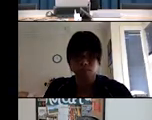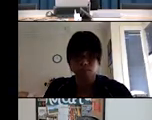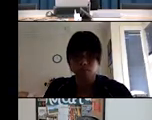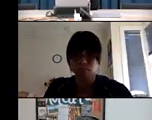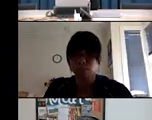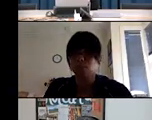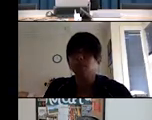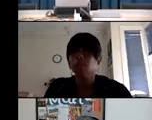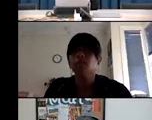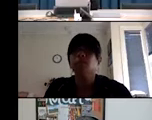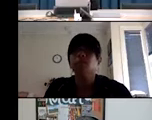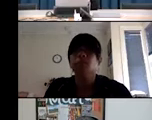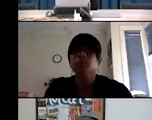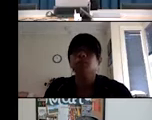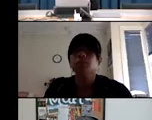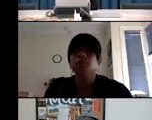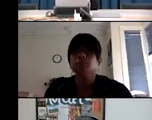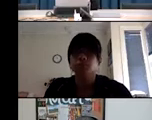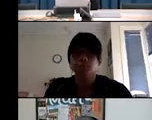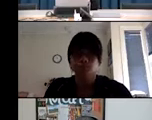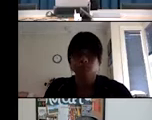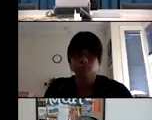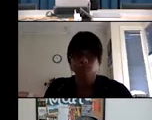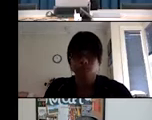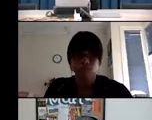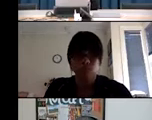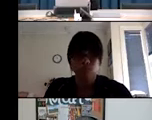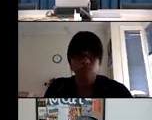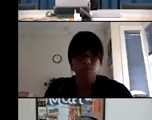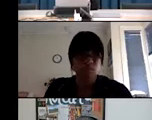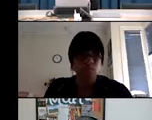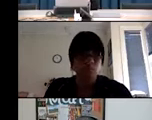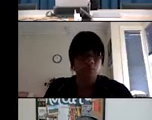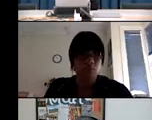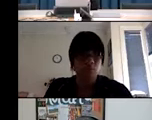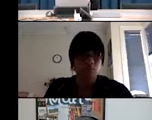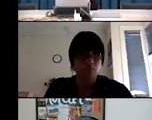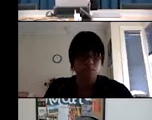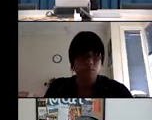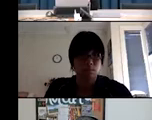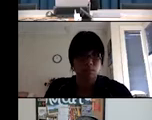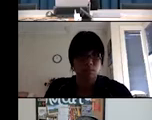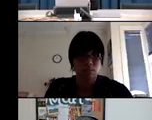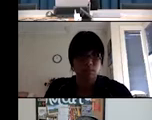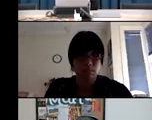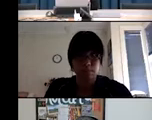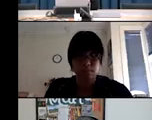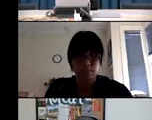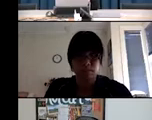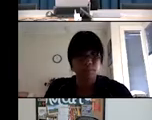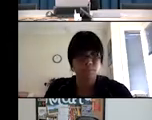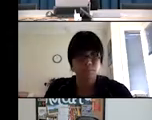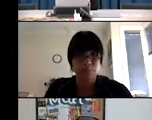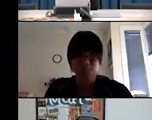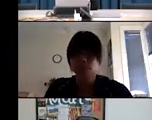and help receiving societies to understand the complexities of forced migration and what it means to be a refugee. And I'll